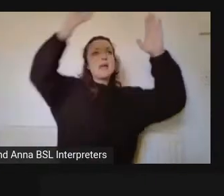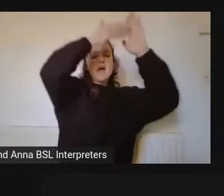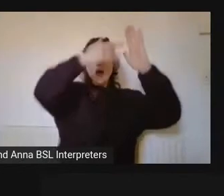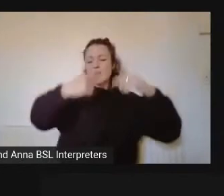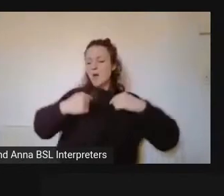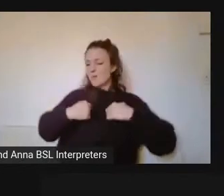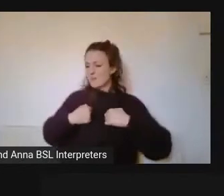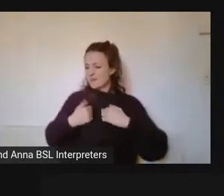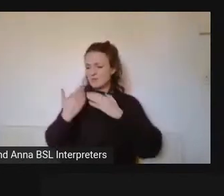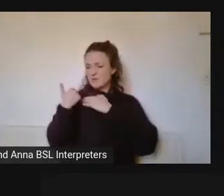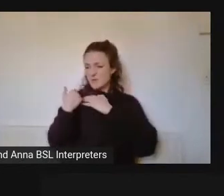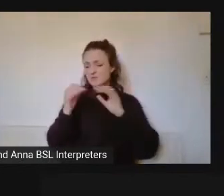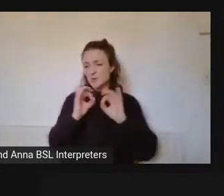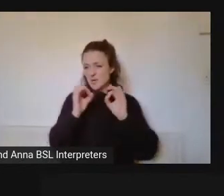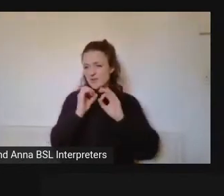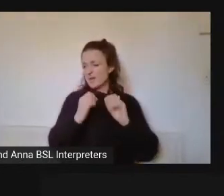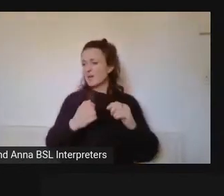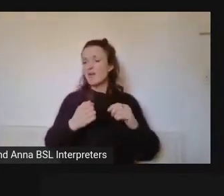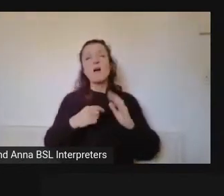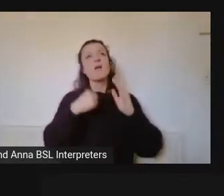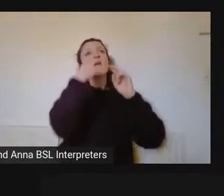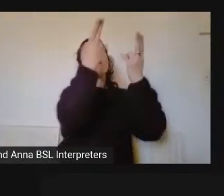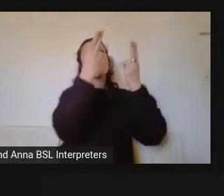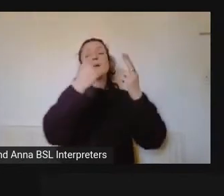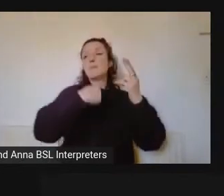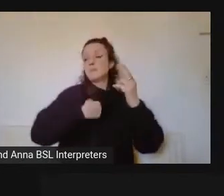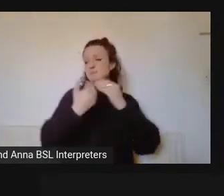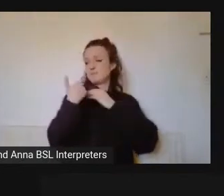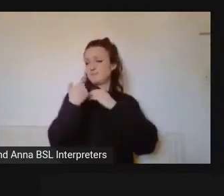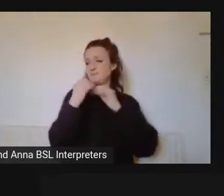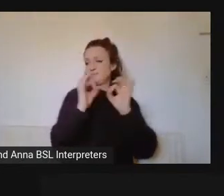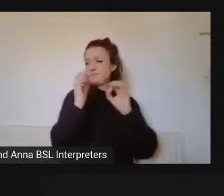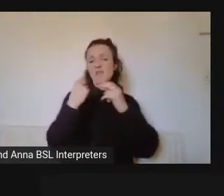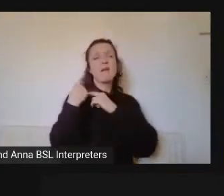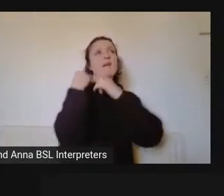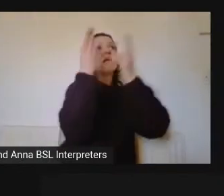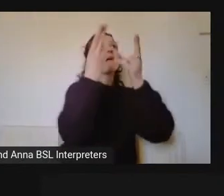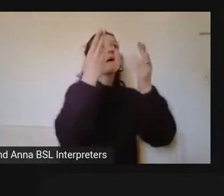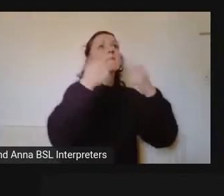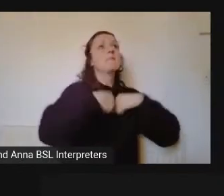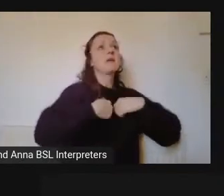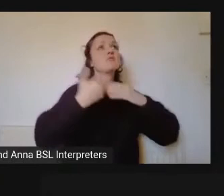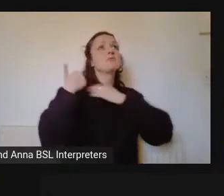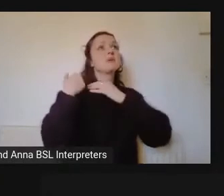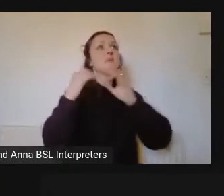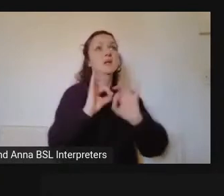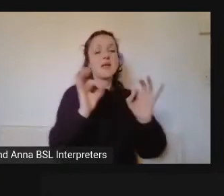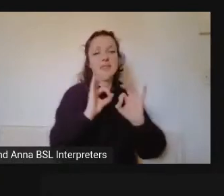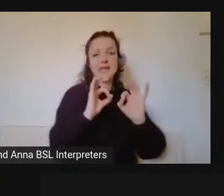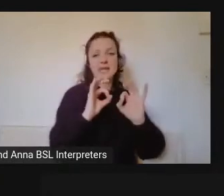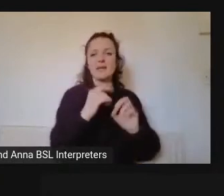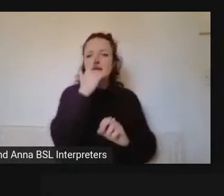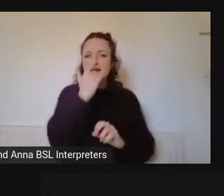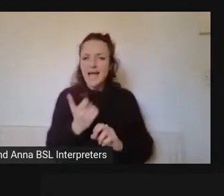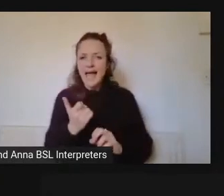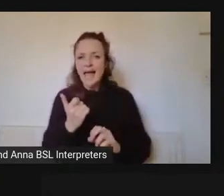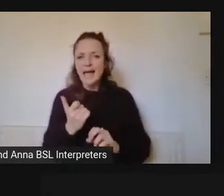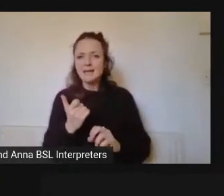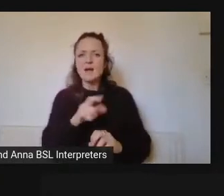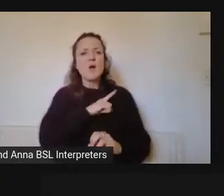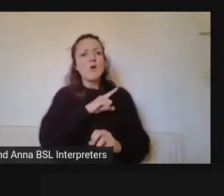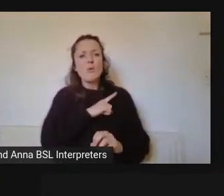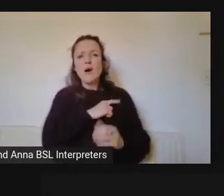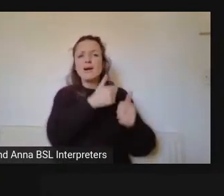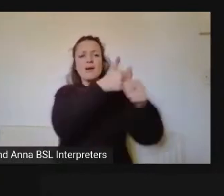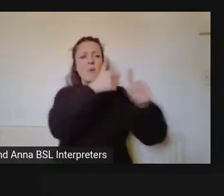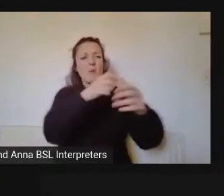this complete fracture of where the responsibility lies. And it is inherent in every organization that has multiple departments. You've got